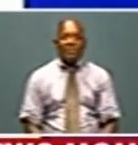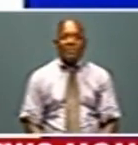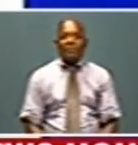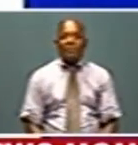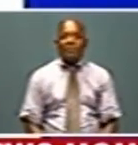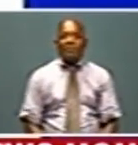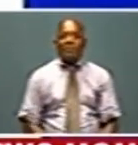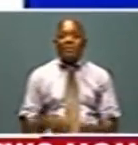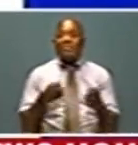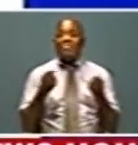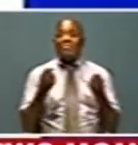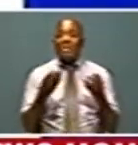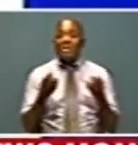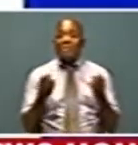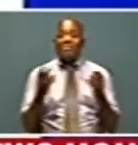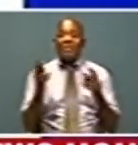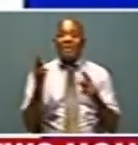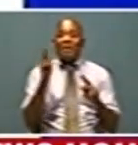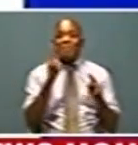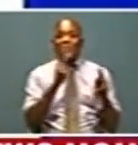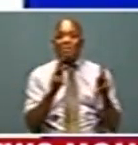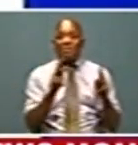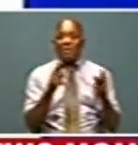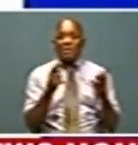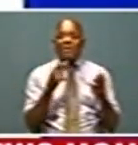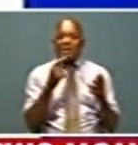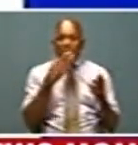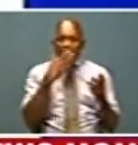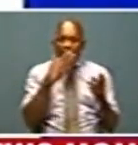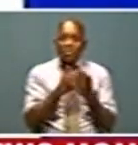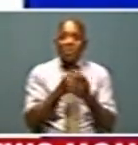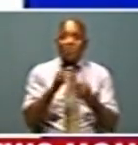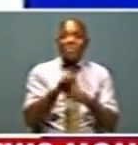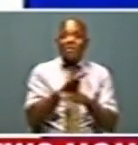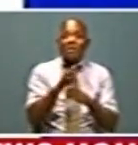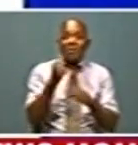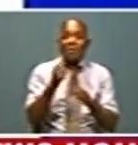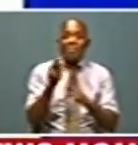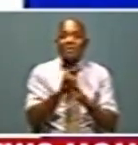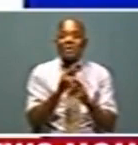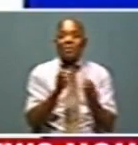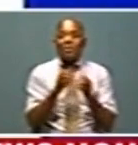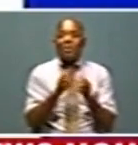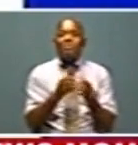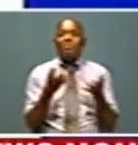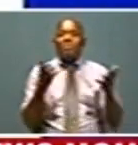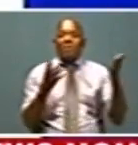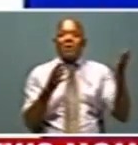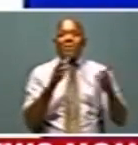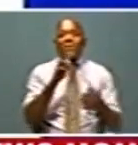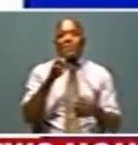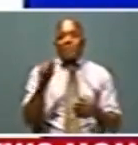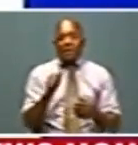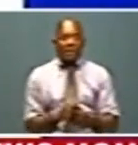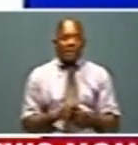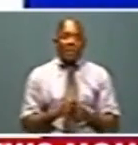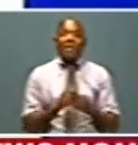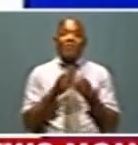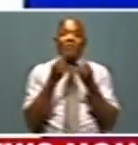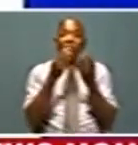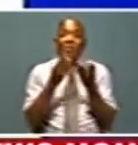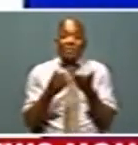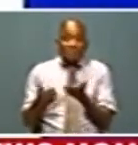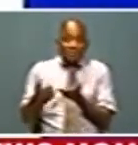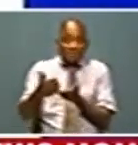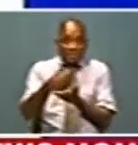15. Now, many are optimistic of the good business this presents to businesses for the people of the region. Correspondent